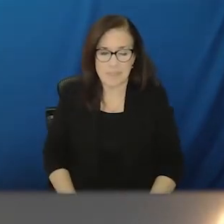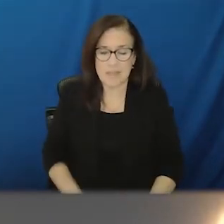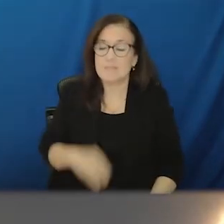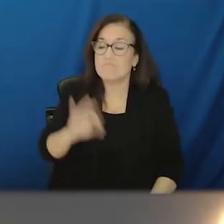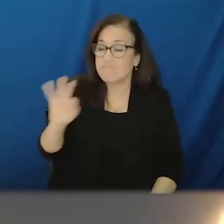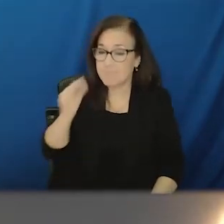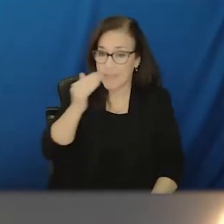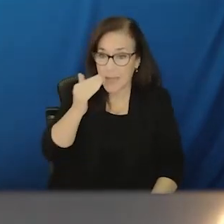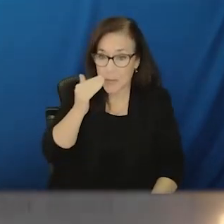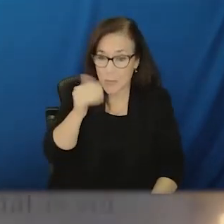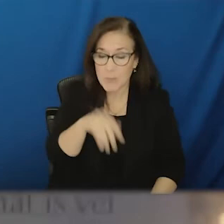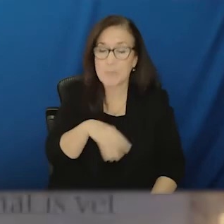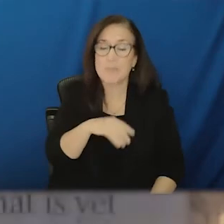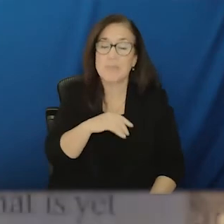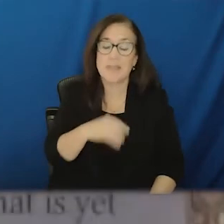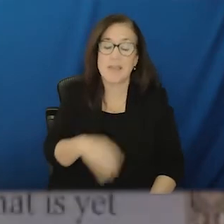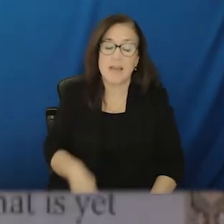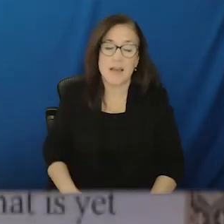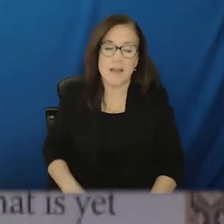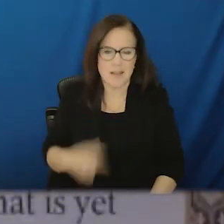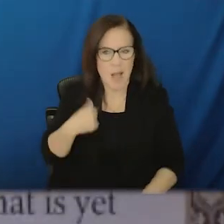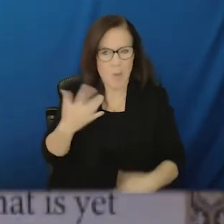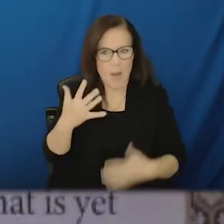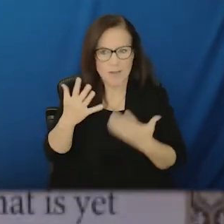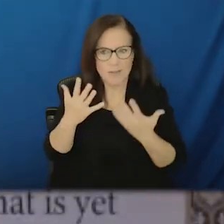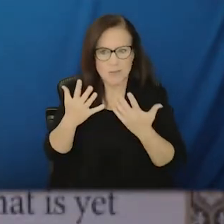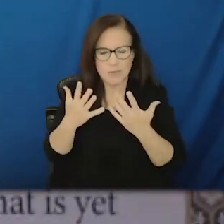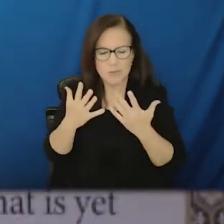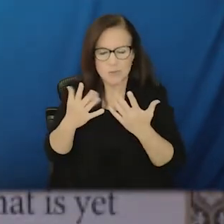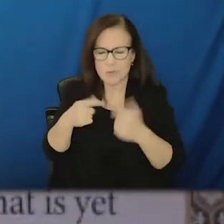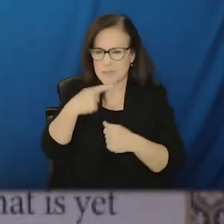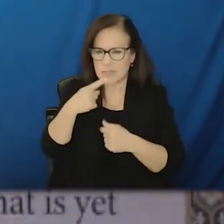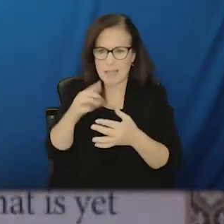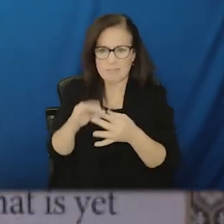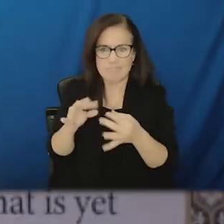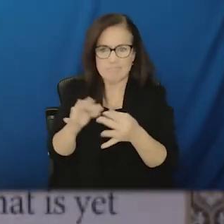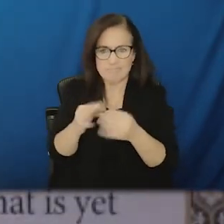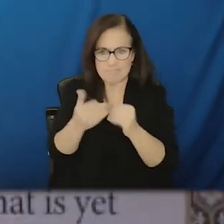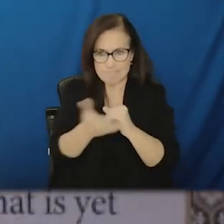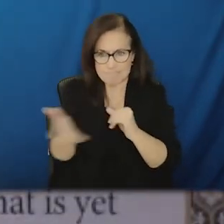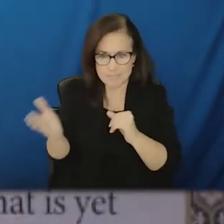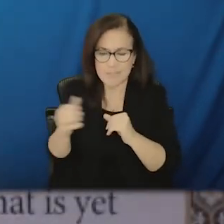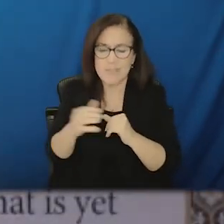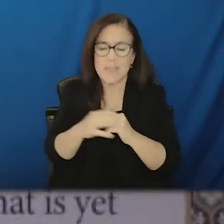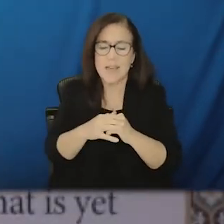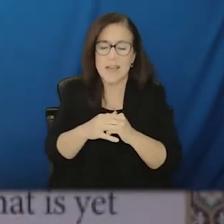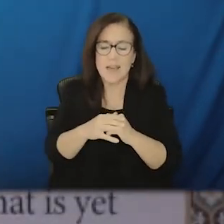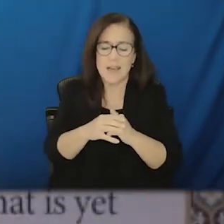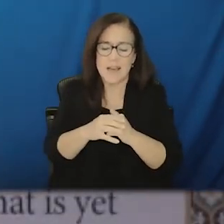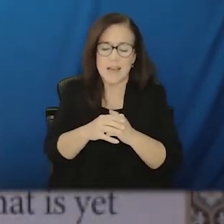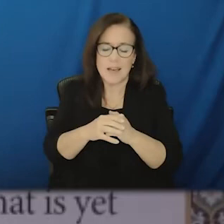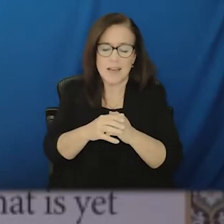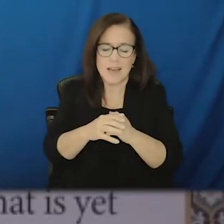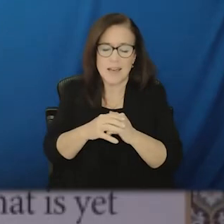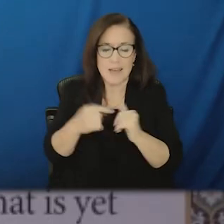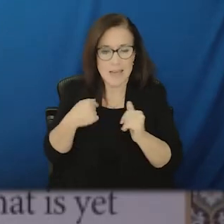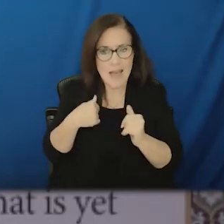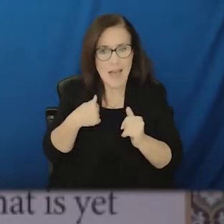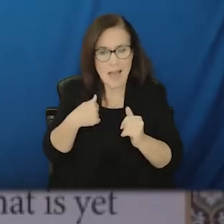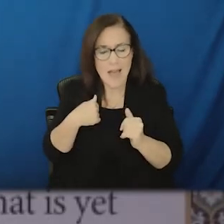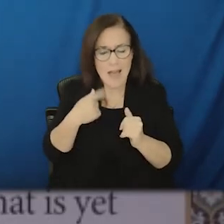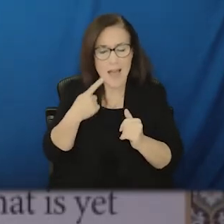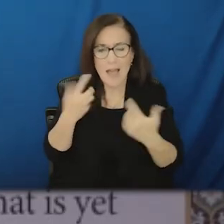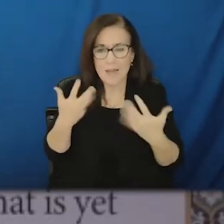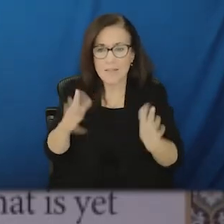Thanks. And I just want to echo the feelings of the board members. I know and